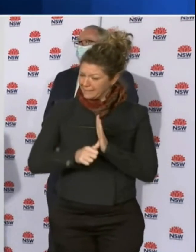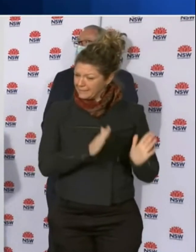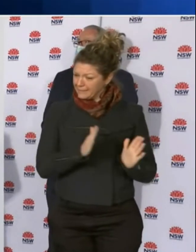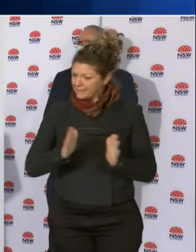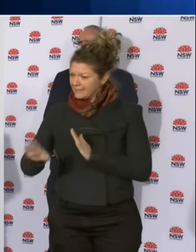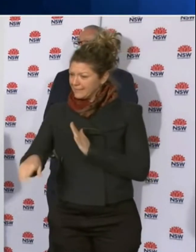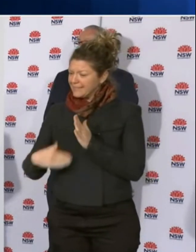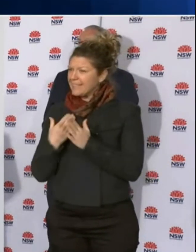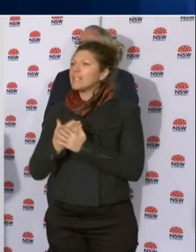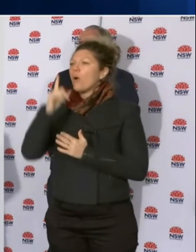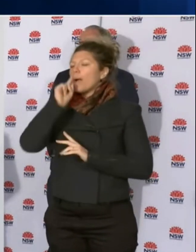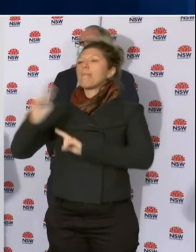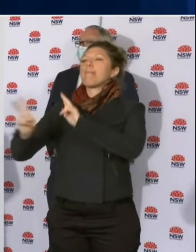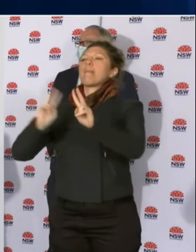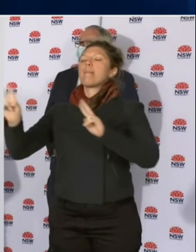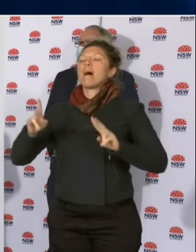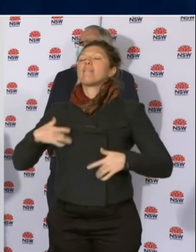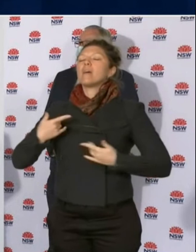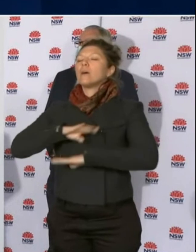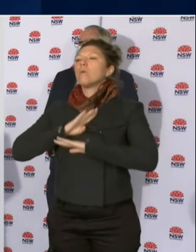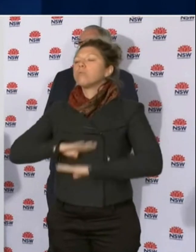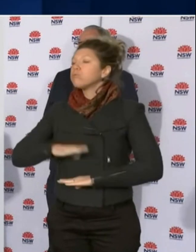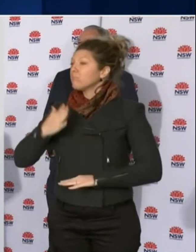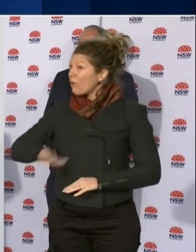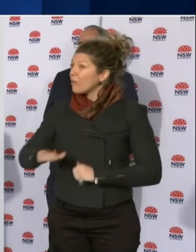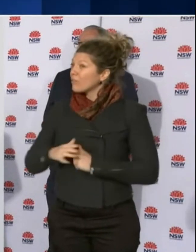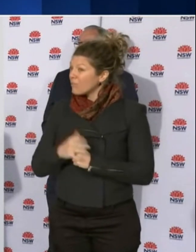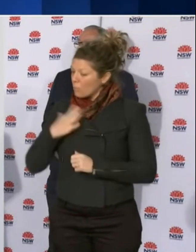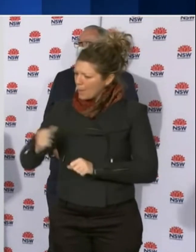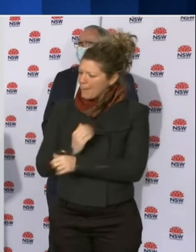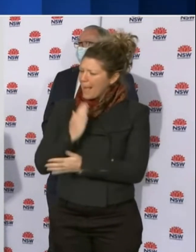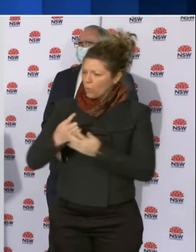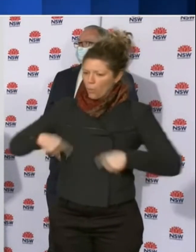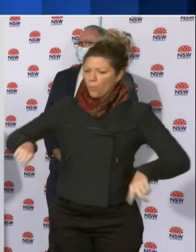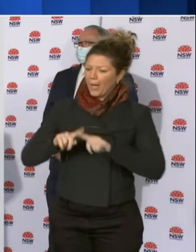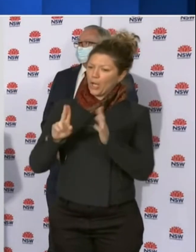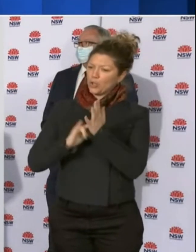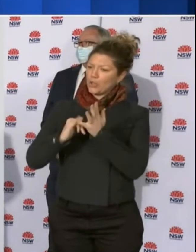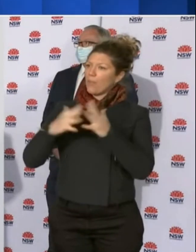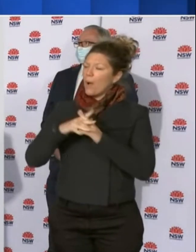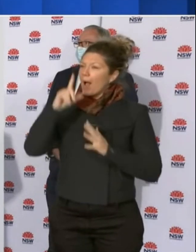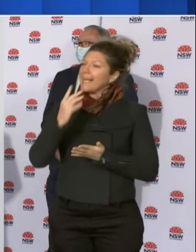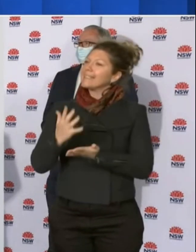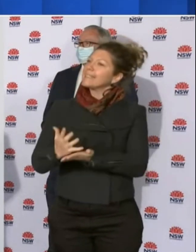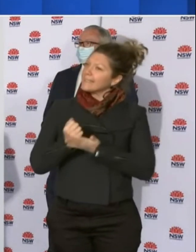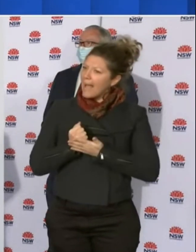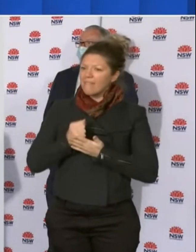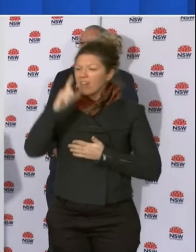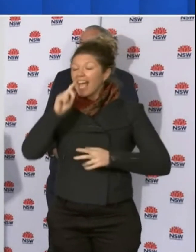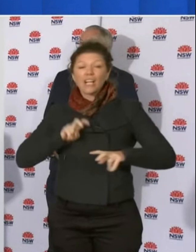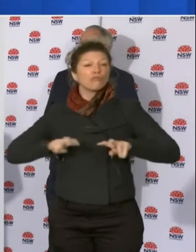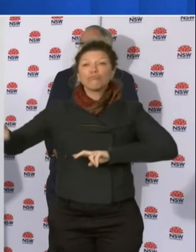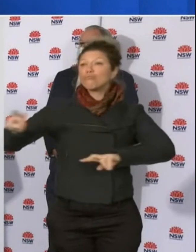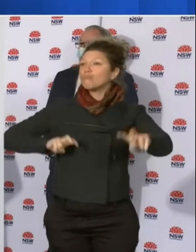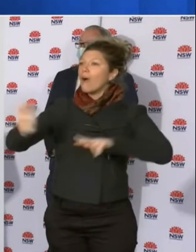we want to get out of this thing as soon as possible. We want to make sure that our population can live, and this is key, as safely and as freely as possible until